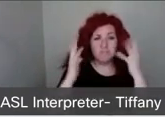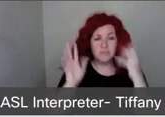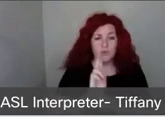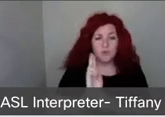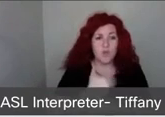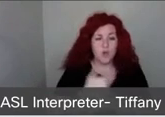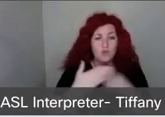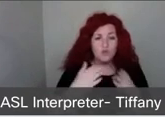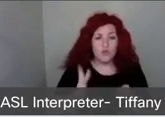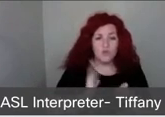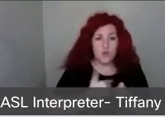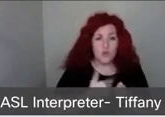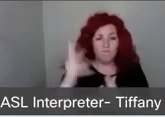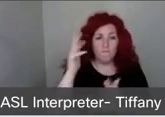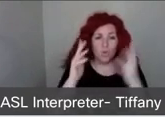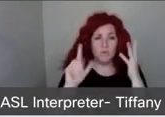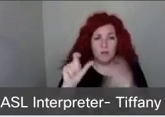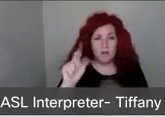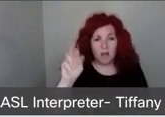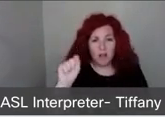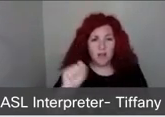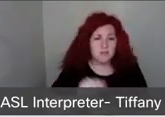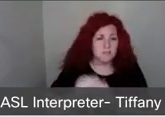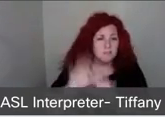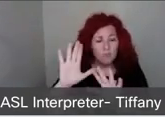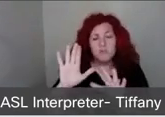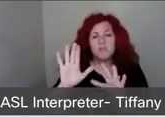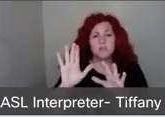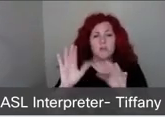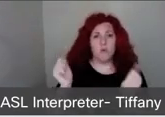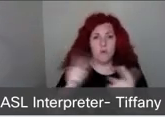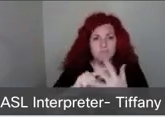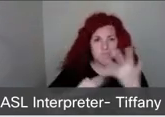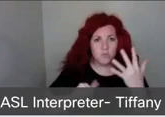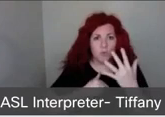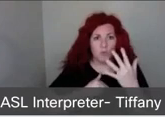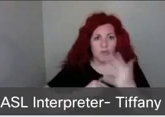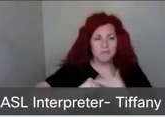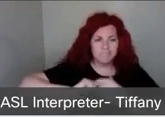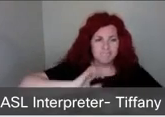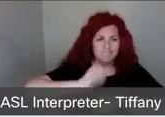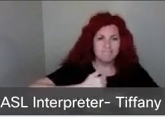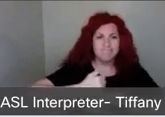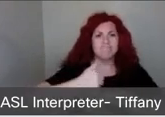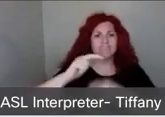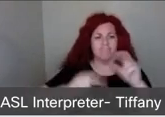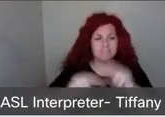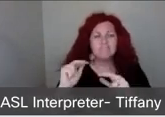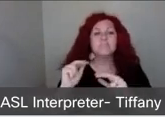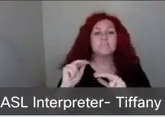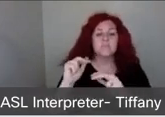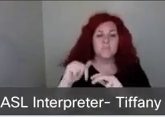roads, our forests, lakes, mountains, the amenities we build and caretake so they can unwind